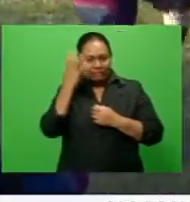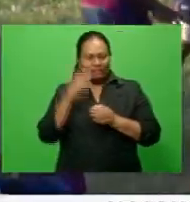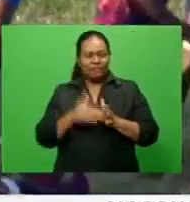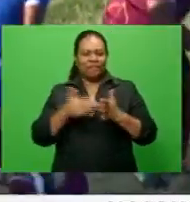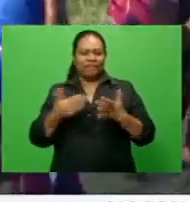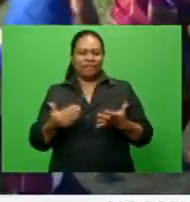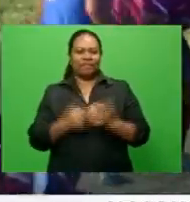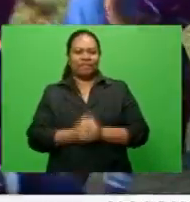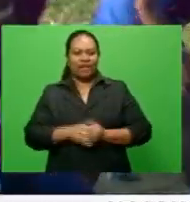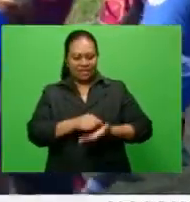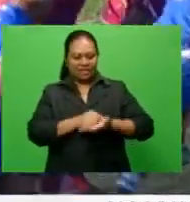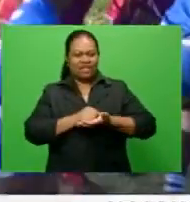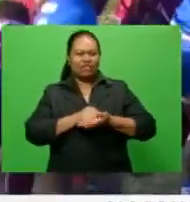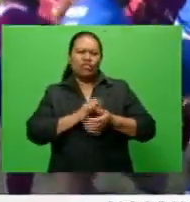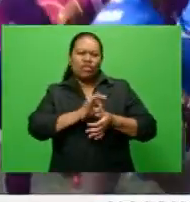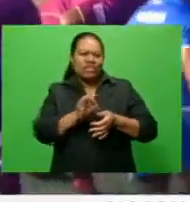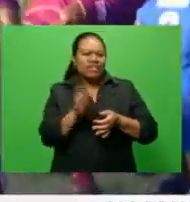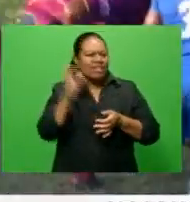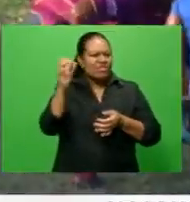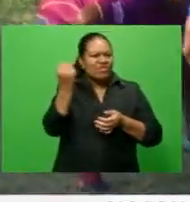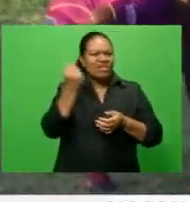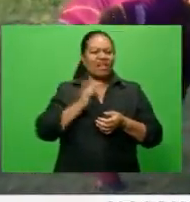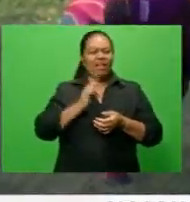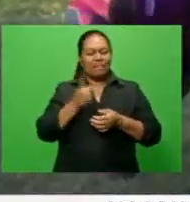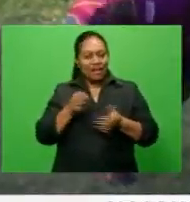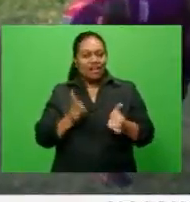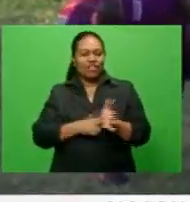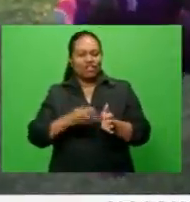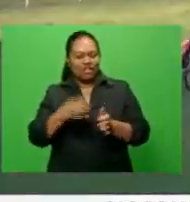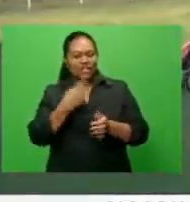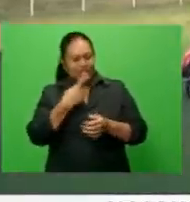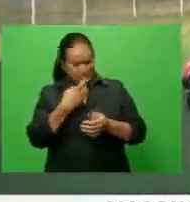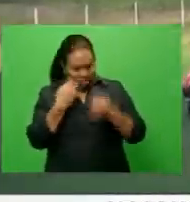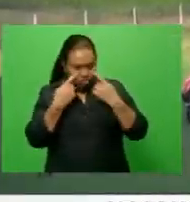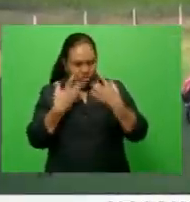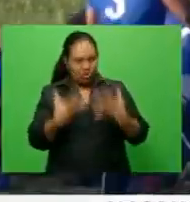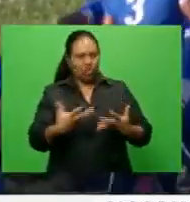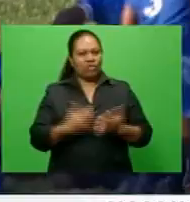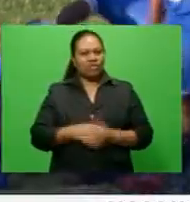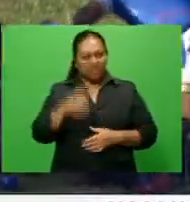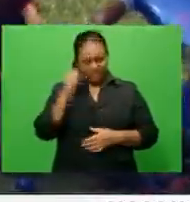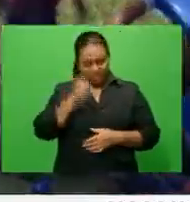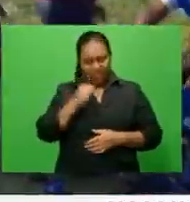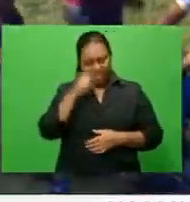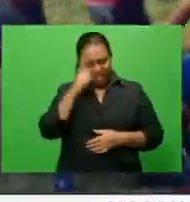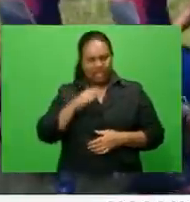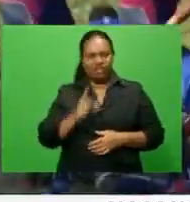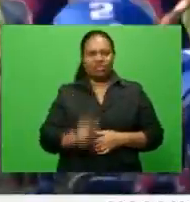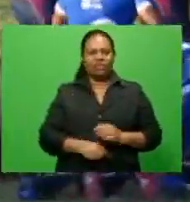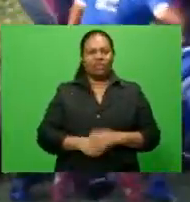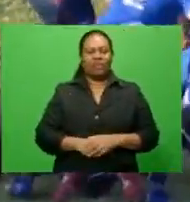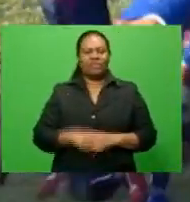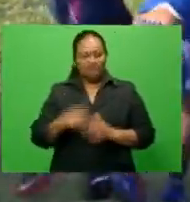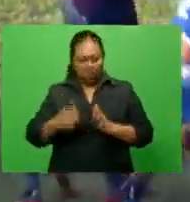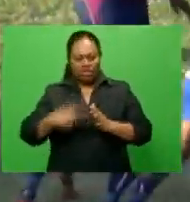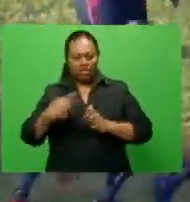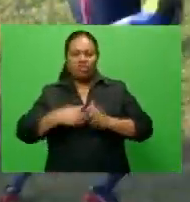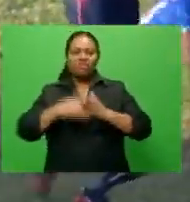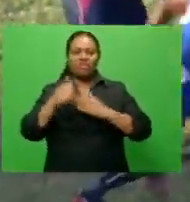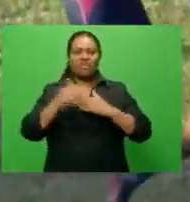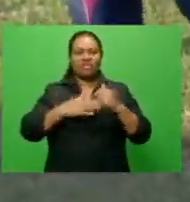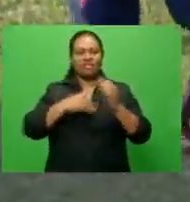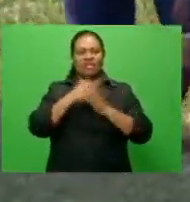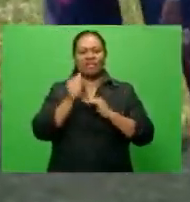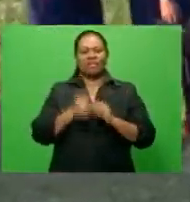not secured any wins so far, Nasoko says they've proven to be a side to be reckoned with and will continue to build their momentum after